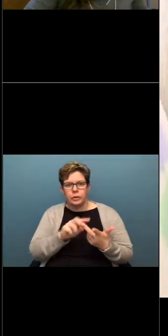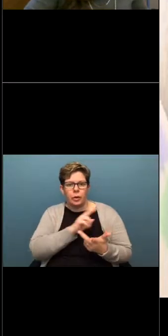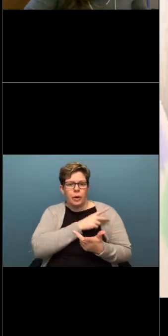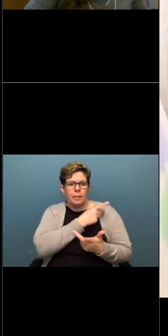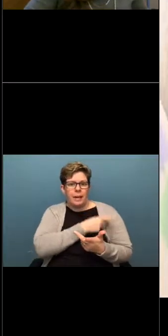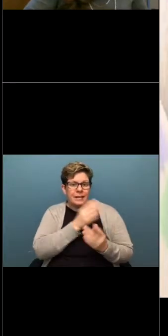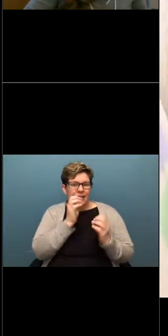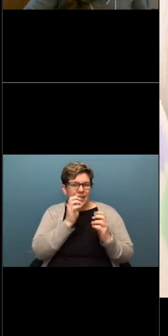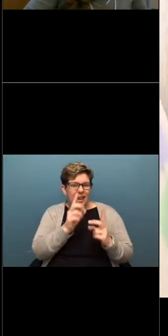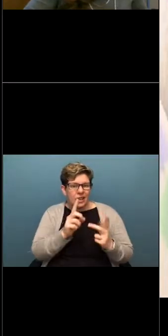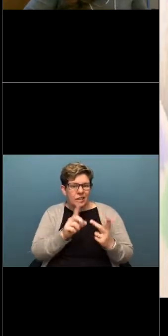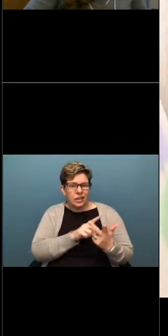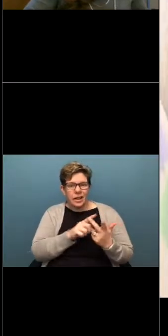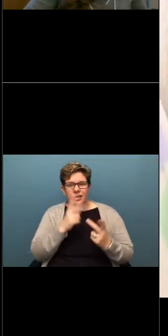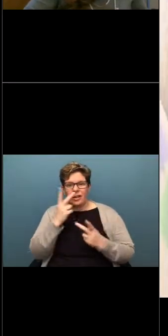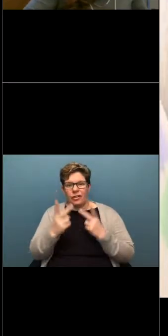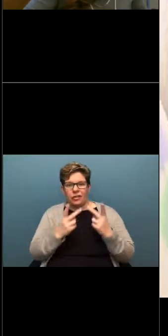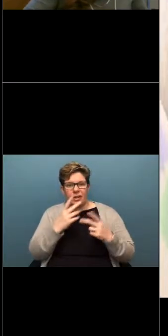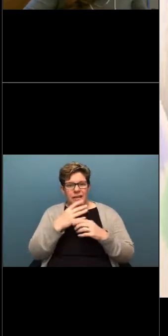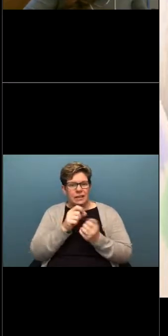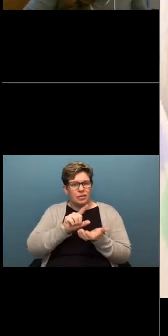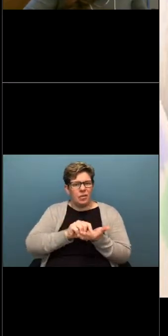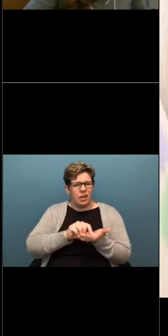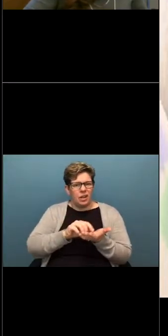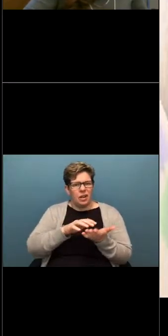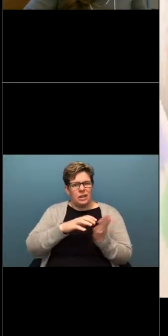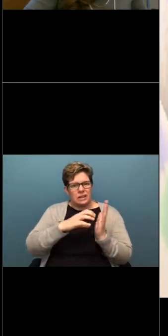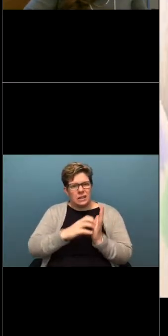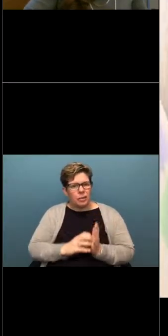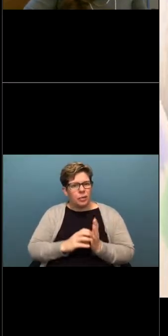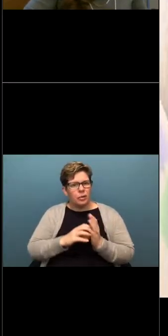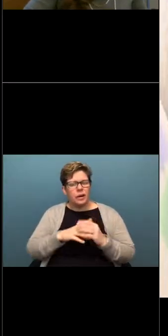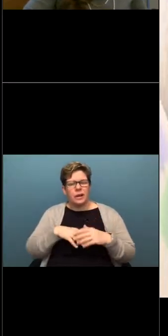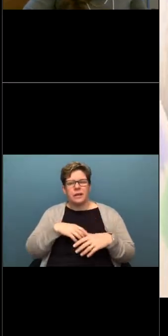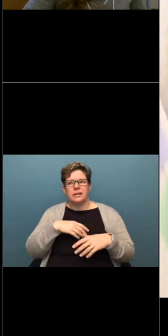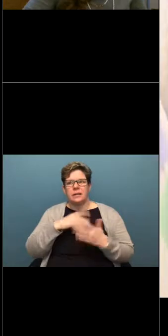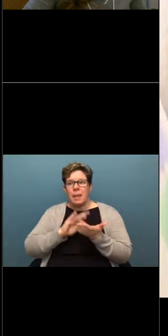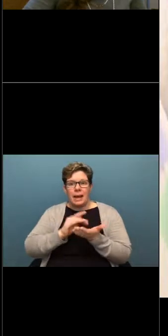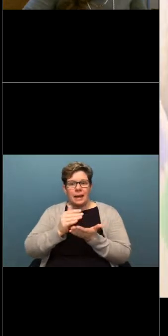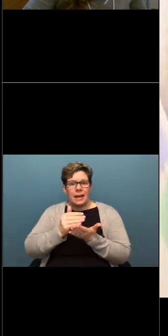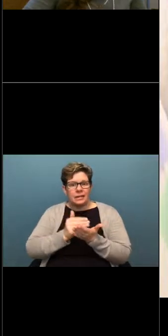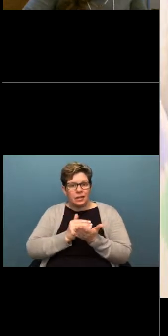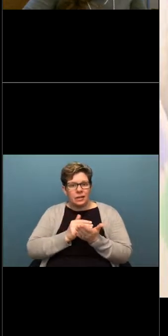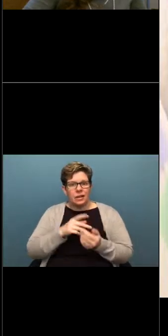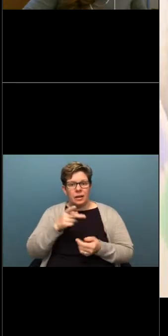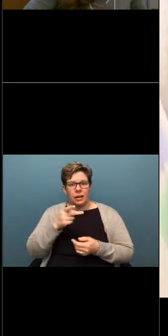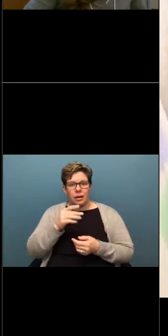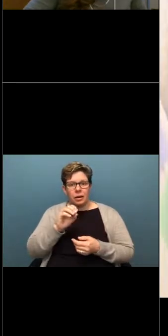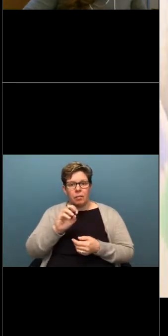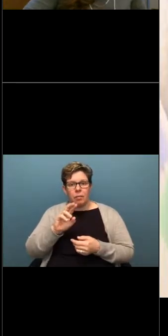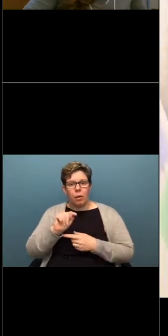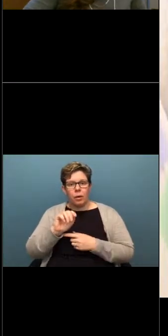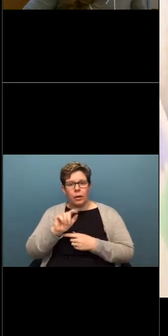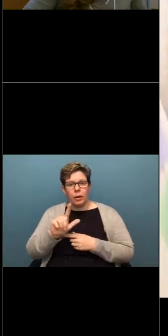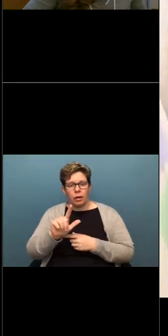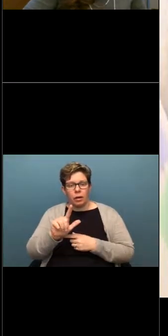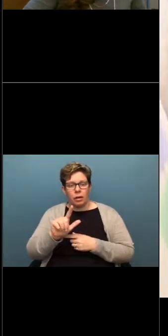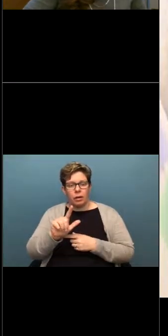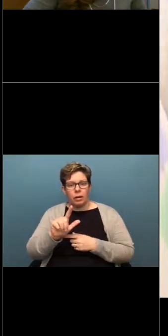education, visit summaries, medication lists, all of those kinds of things. And a lot of those portals actually have a